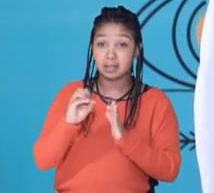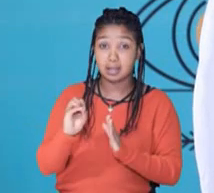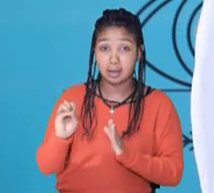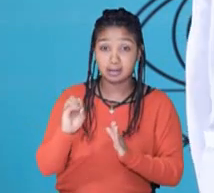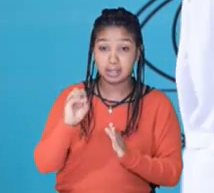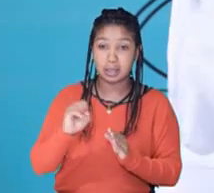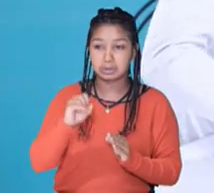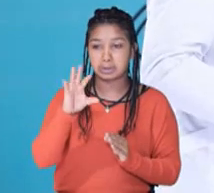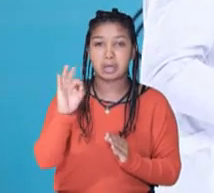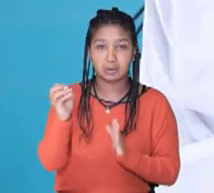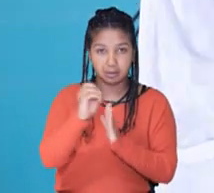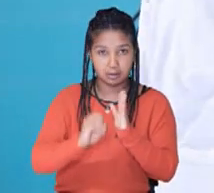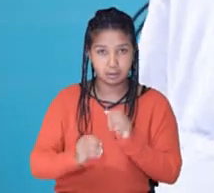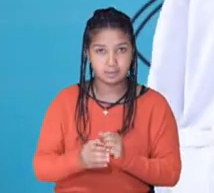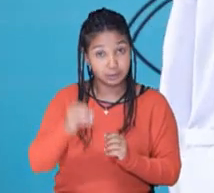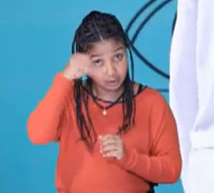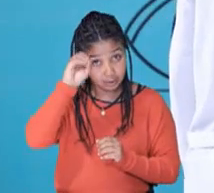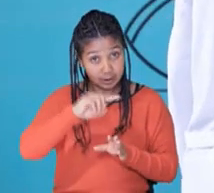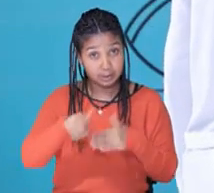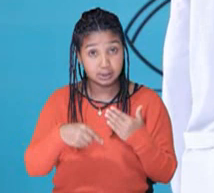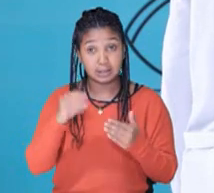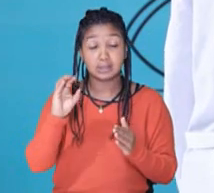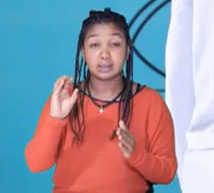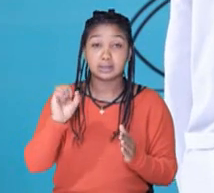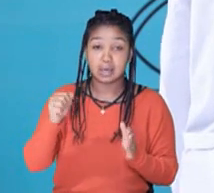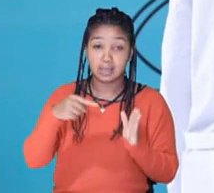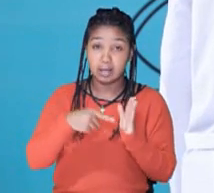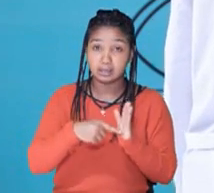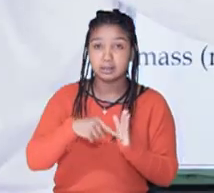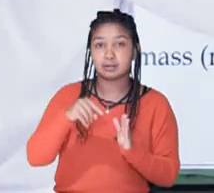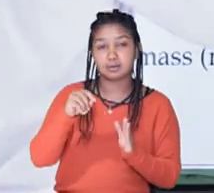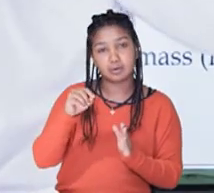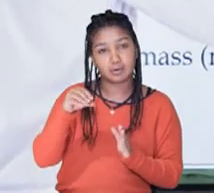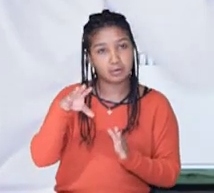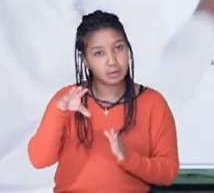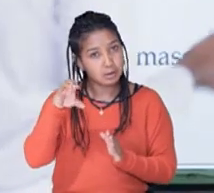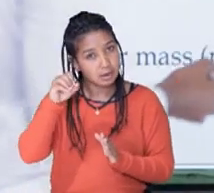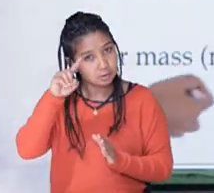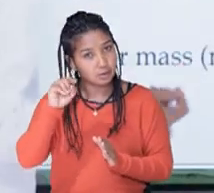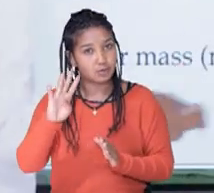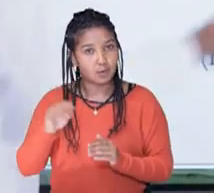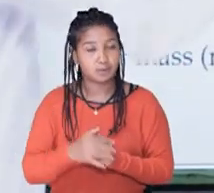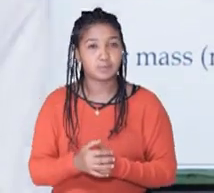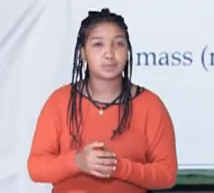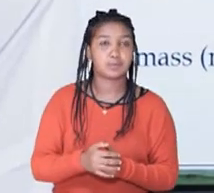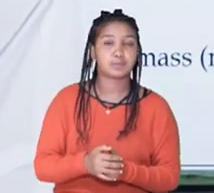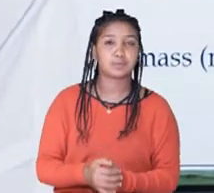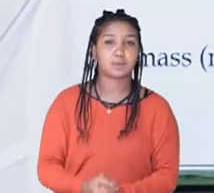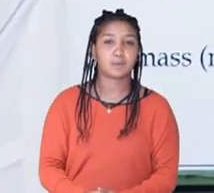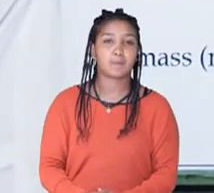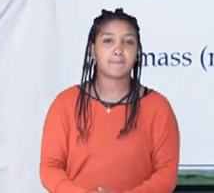theta, and theta is 90 degree. So sine 90 is 1, therefore it's possible to have a torque which is